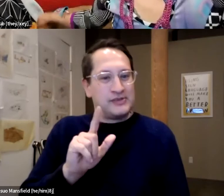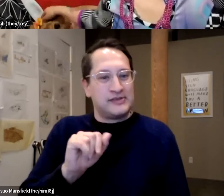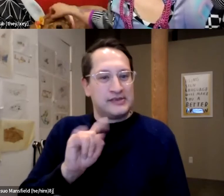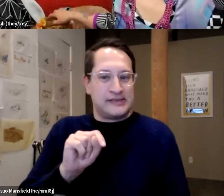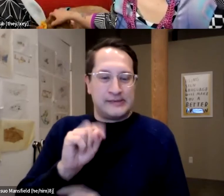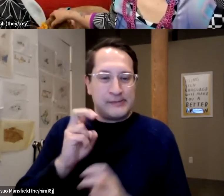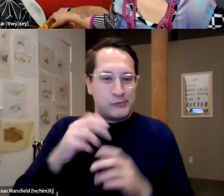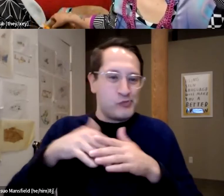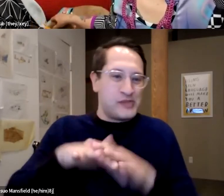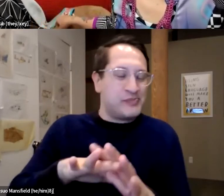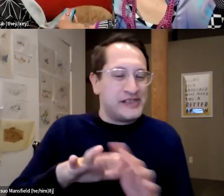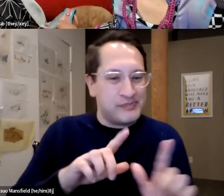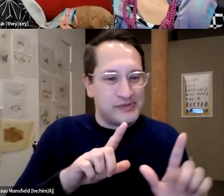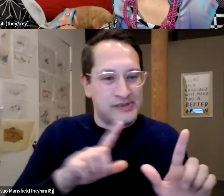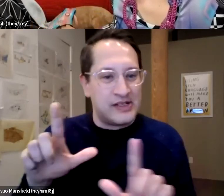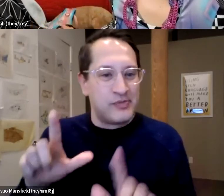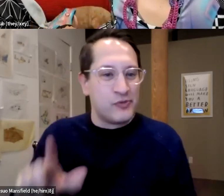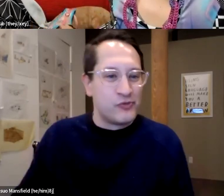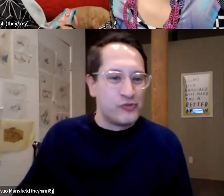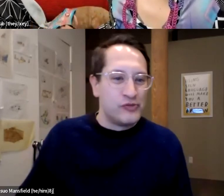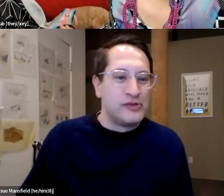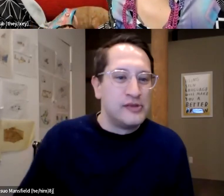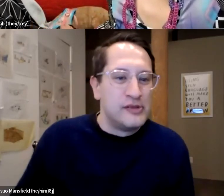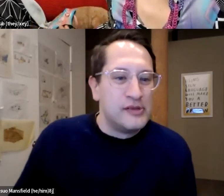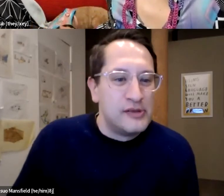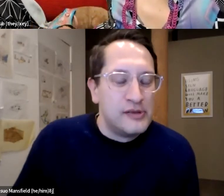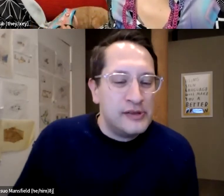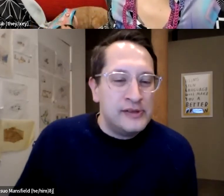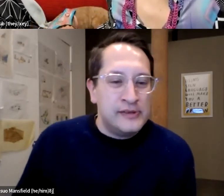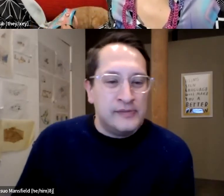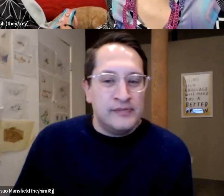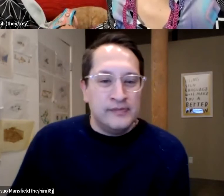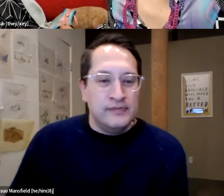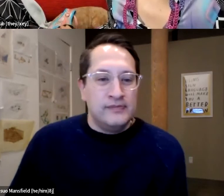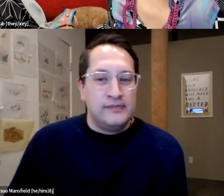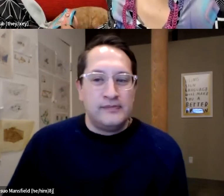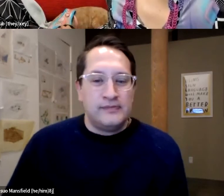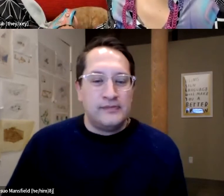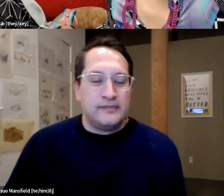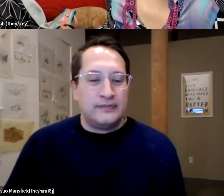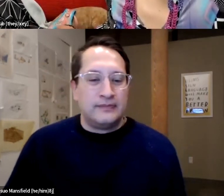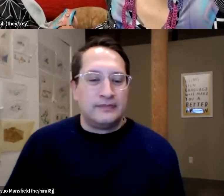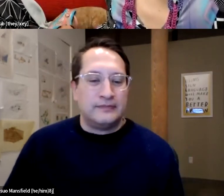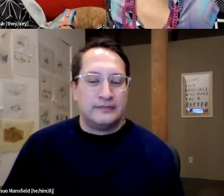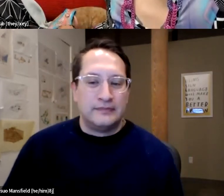from the traditional capitalist mainstream framework, we need to move away from.